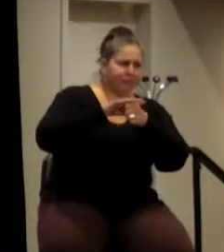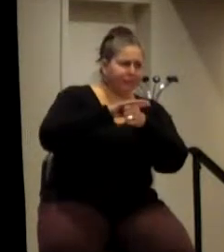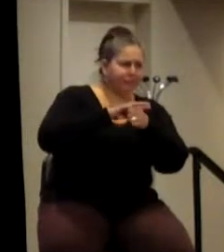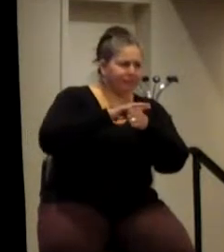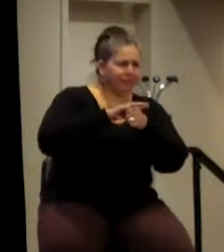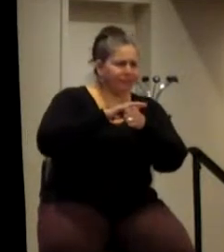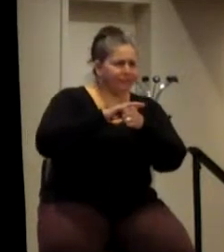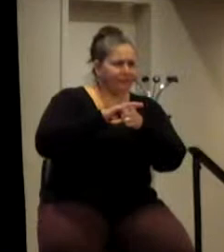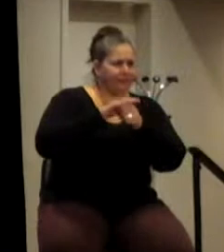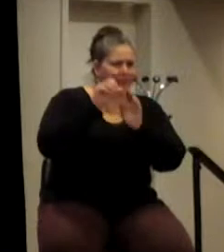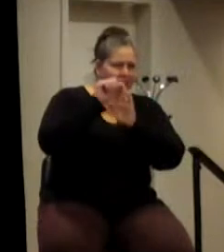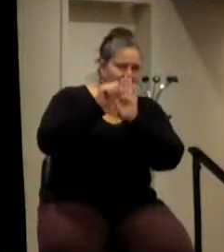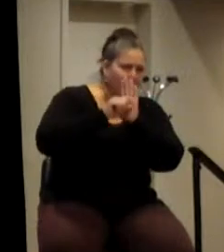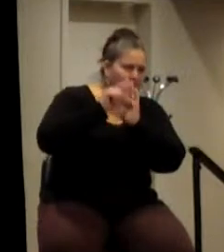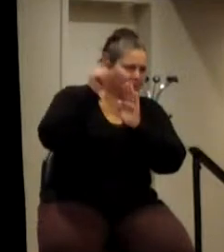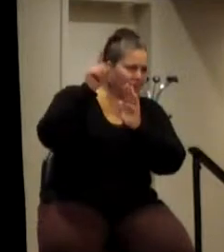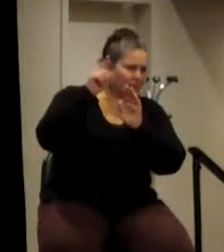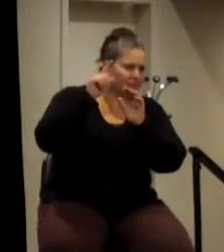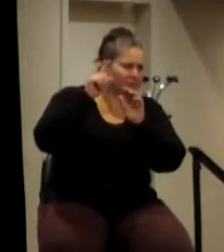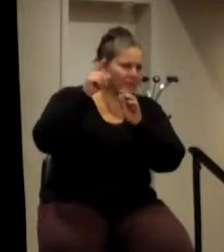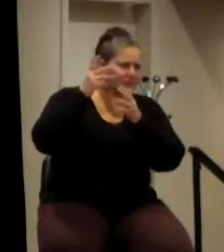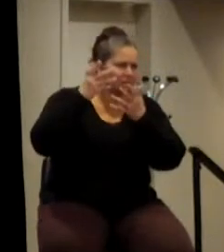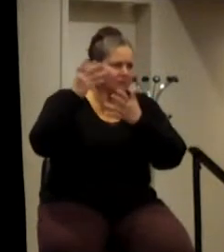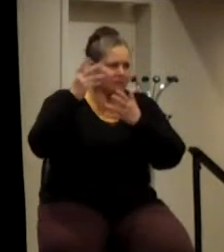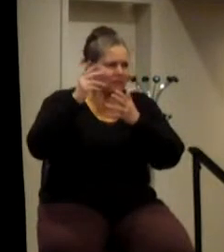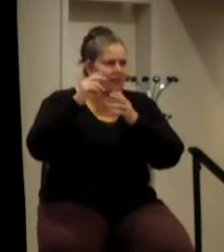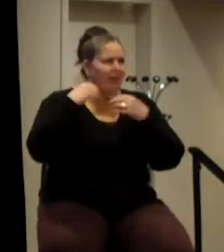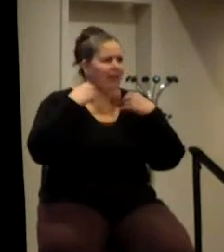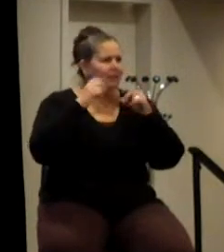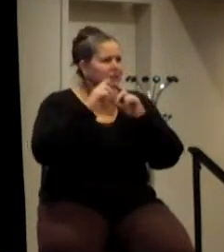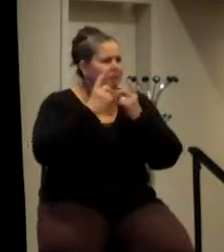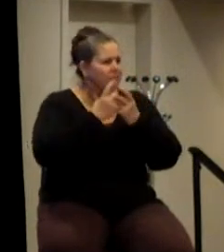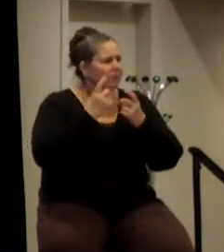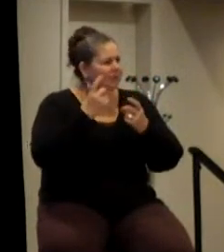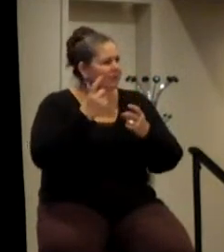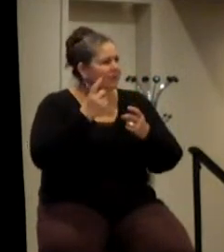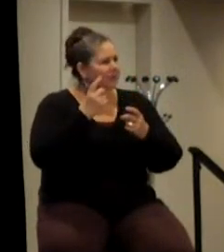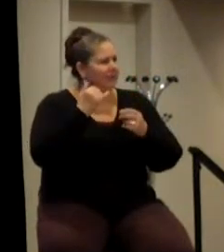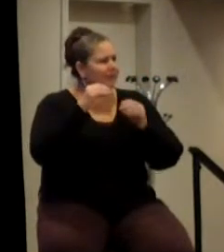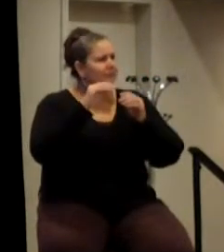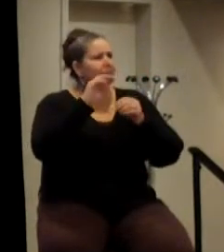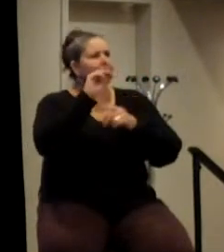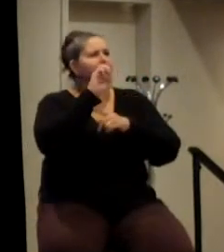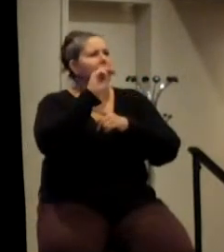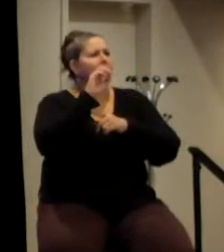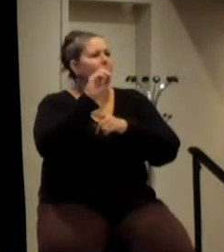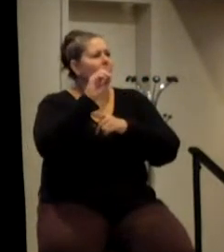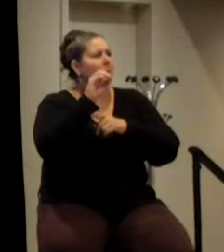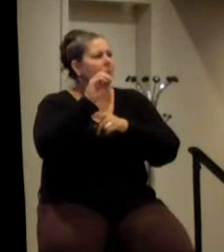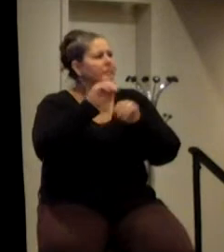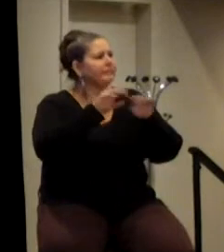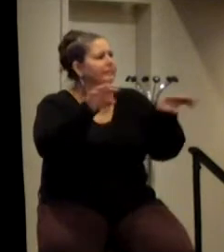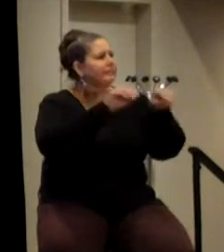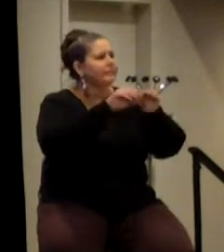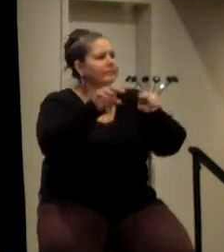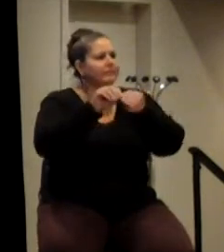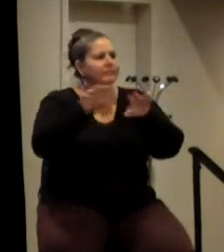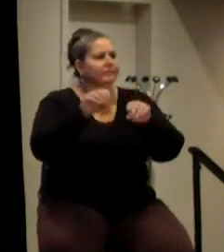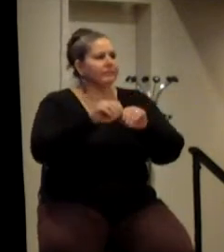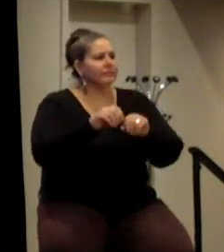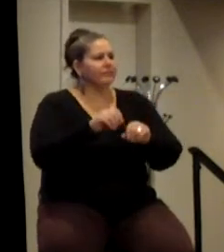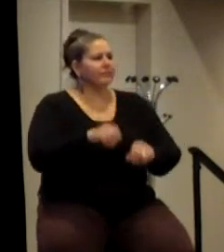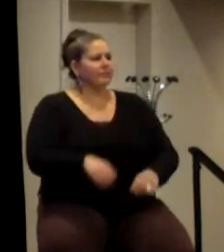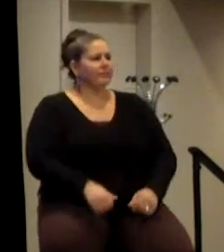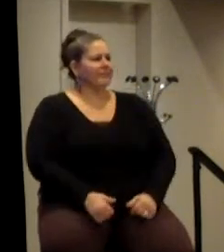Education Department. They clarified this memo. The memo read originally, that came out last week, that we